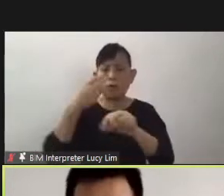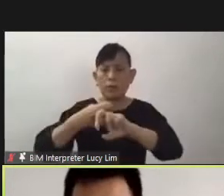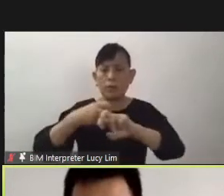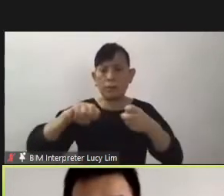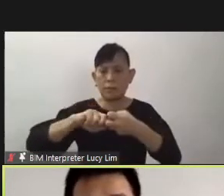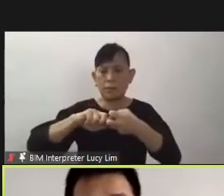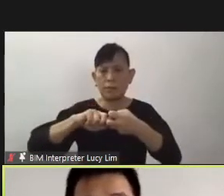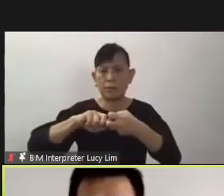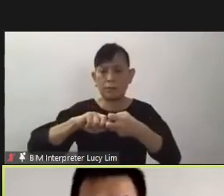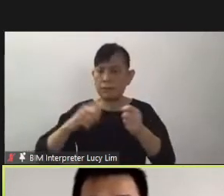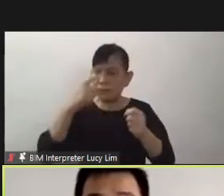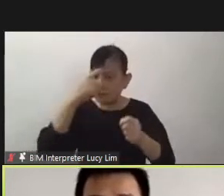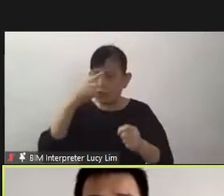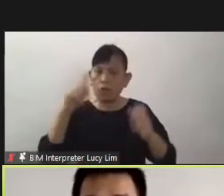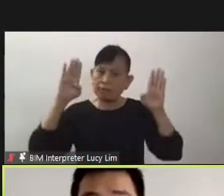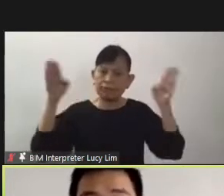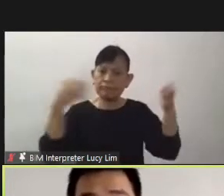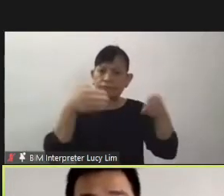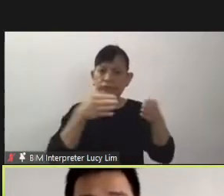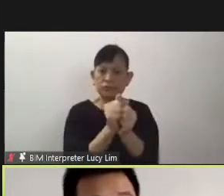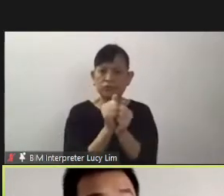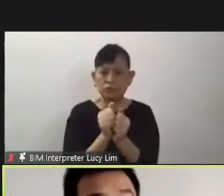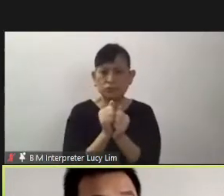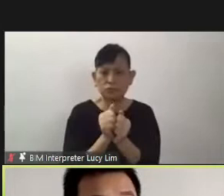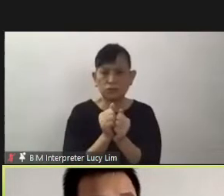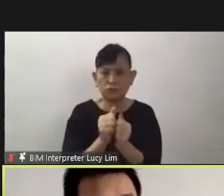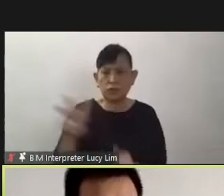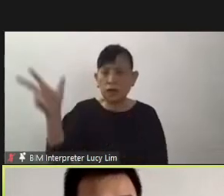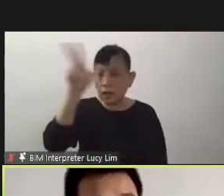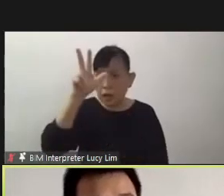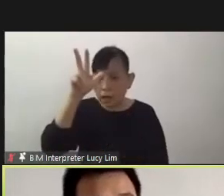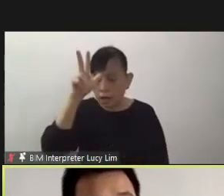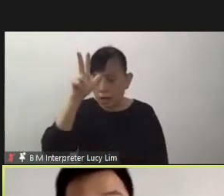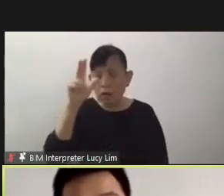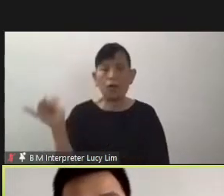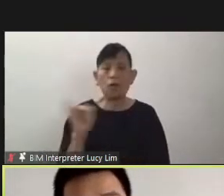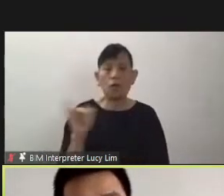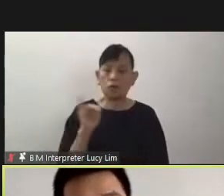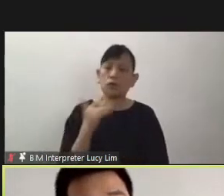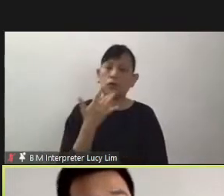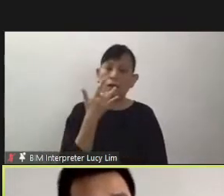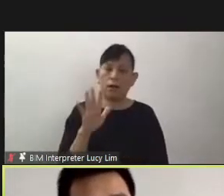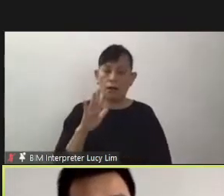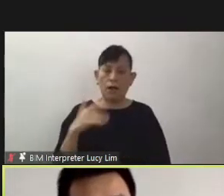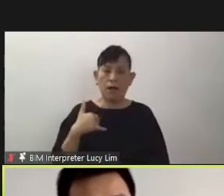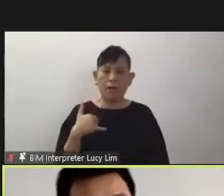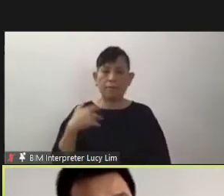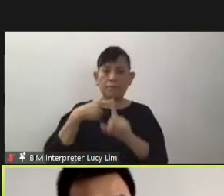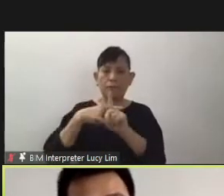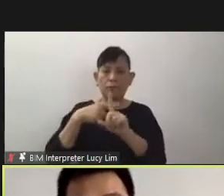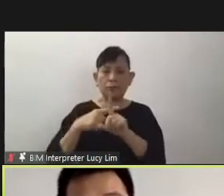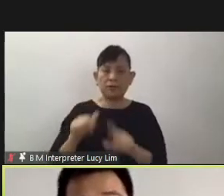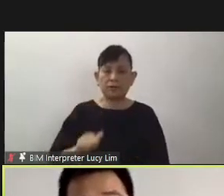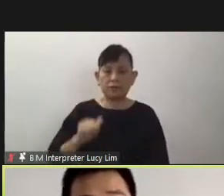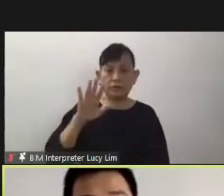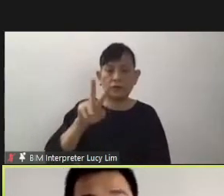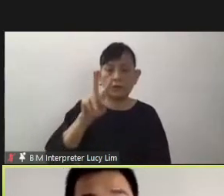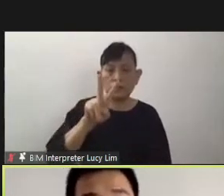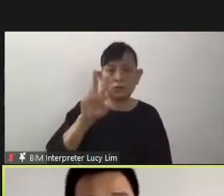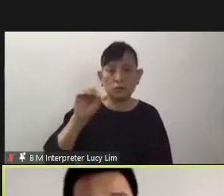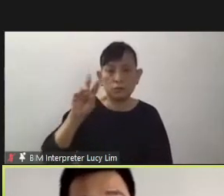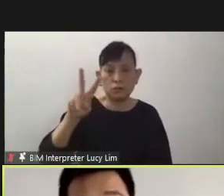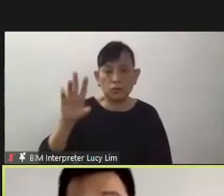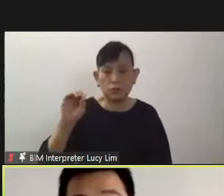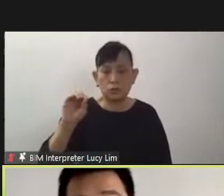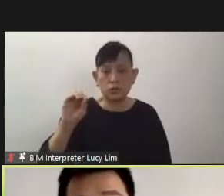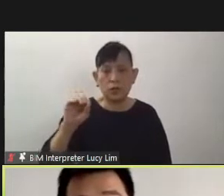it together. And then the government also took some positive step. And then in 2020, Malaysian government managed to